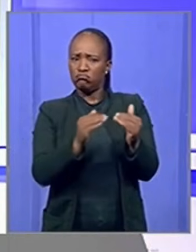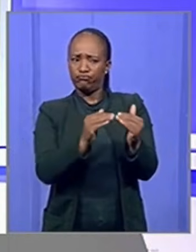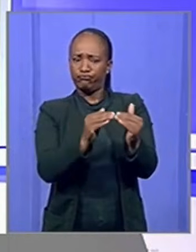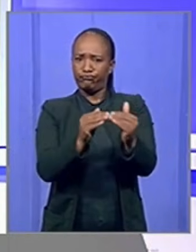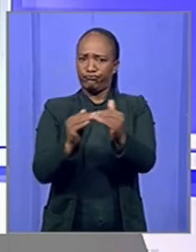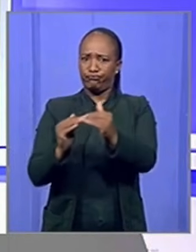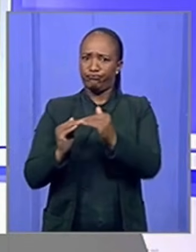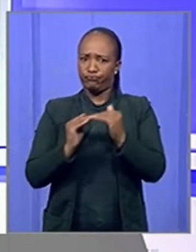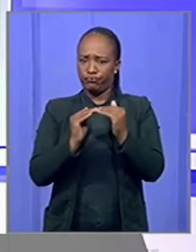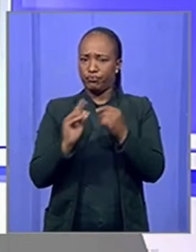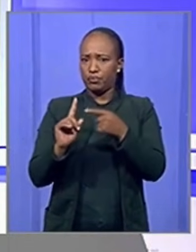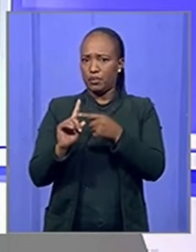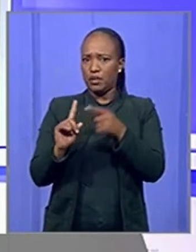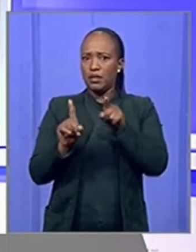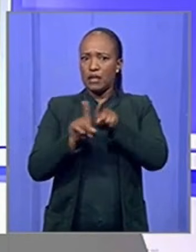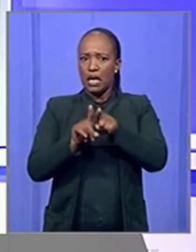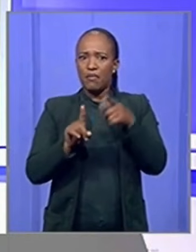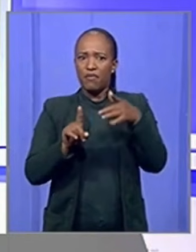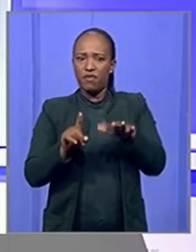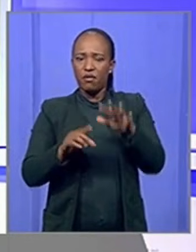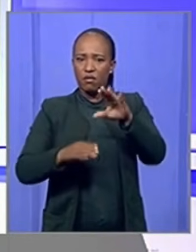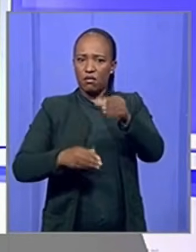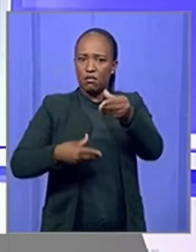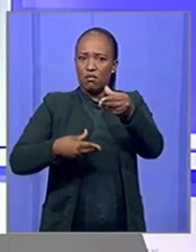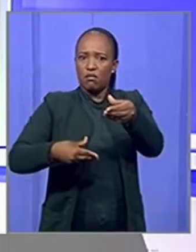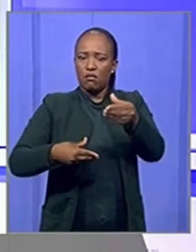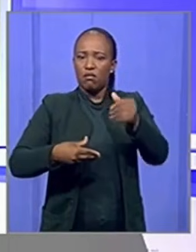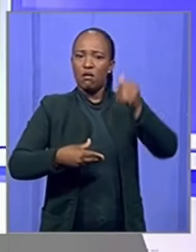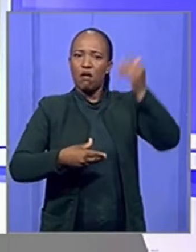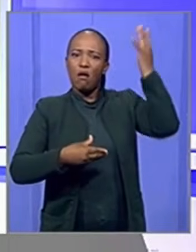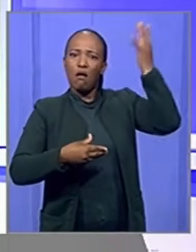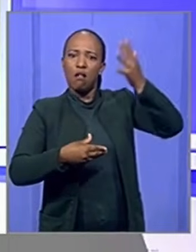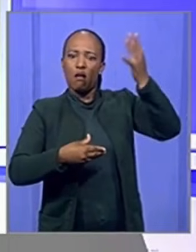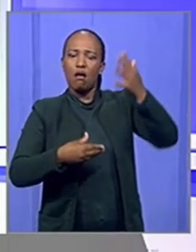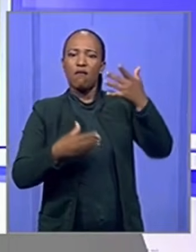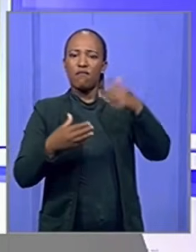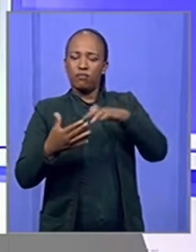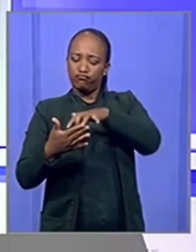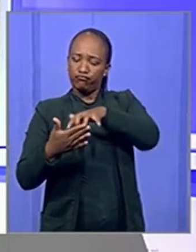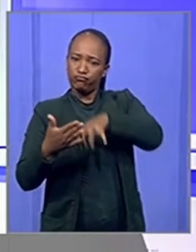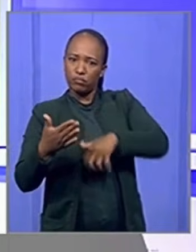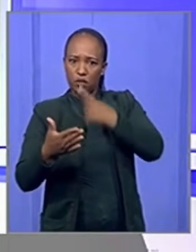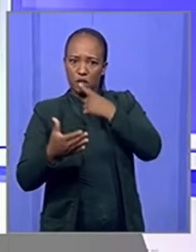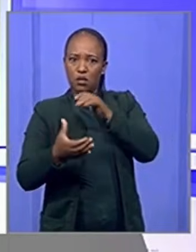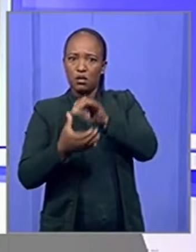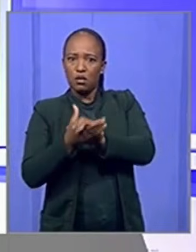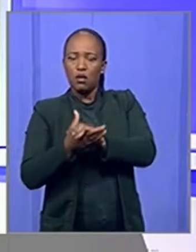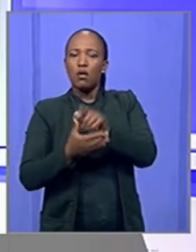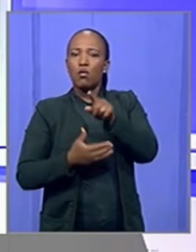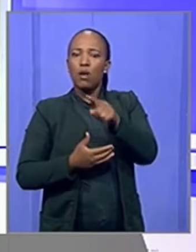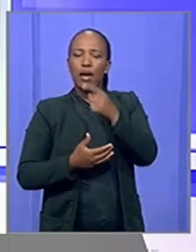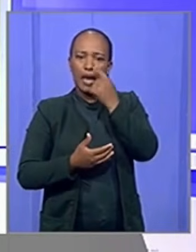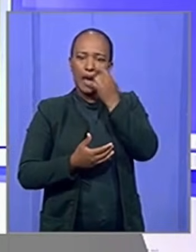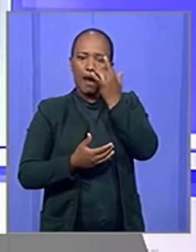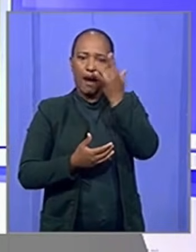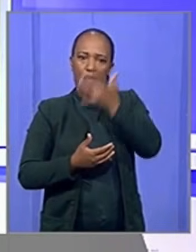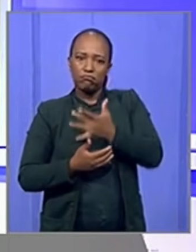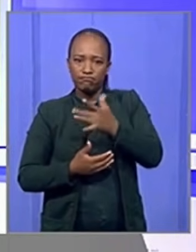buile sena nakong eo a neng a teka tokomane ya mokga ya maikemisetso a tshebetso e le manifesto a le holong ya Eldorado Park ka borwa